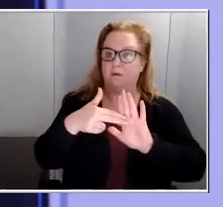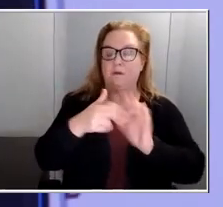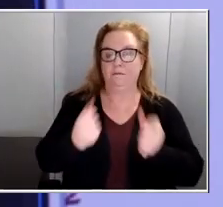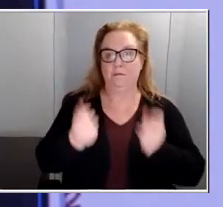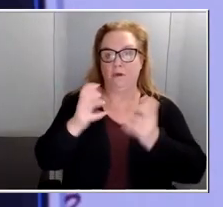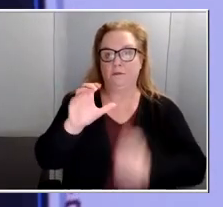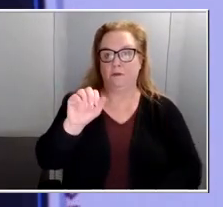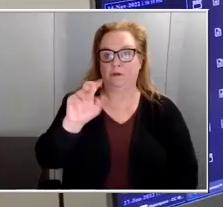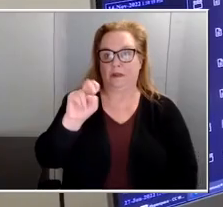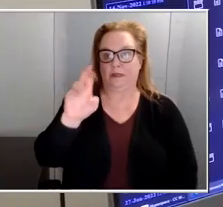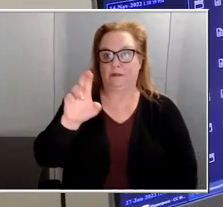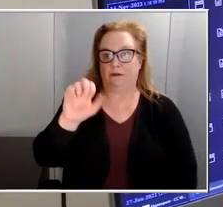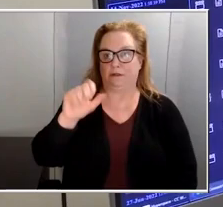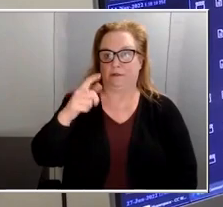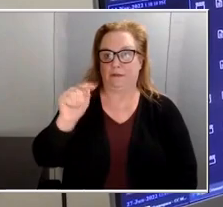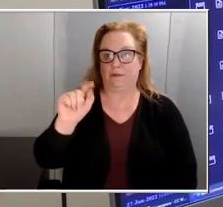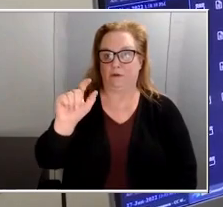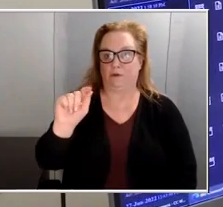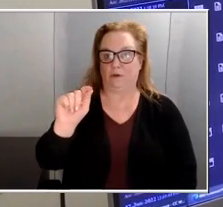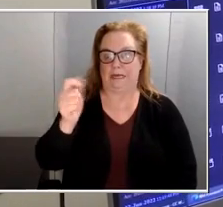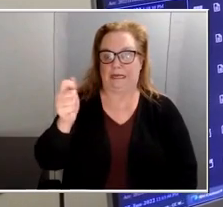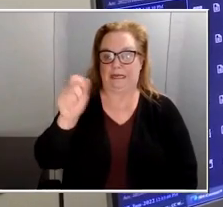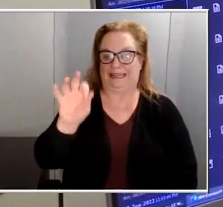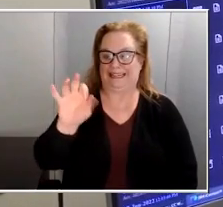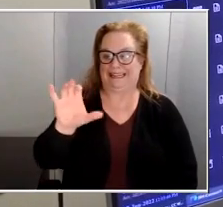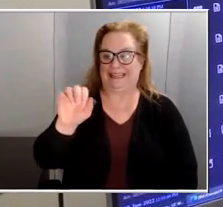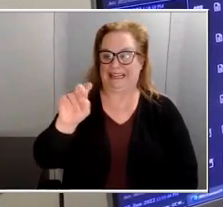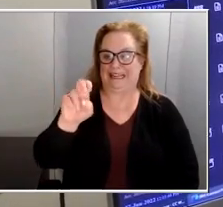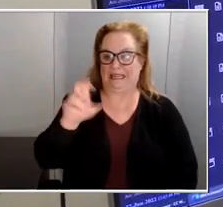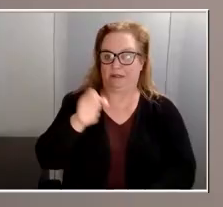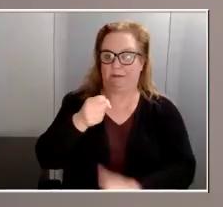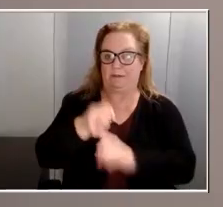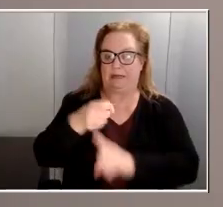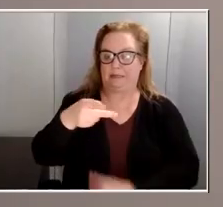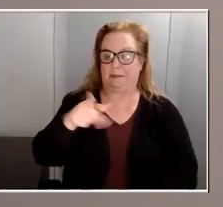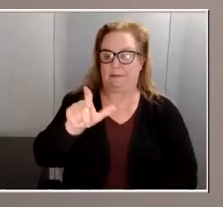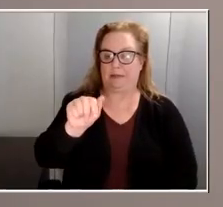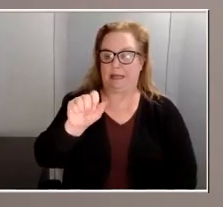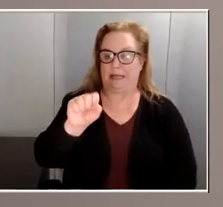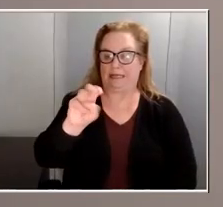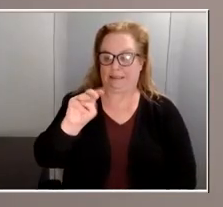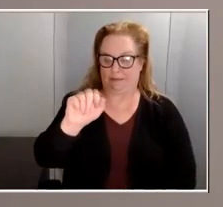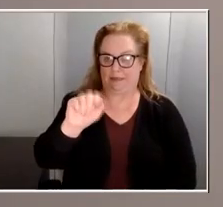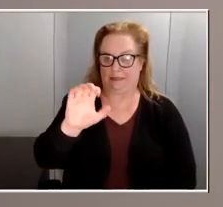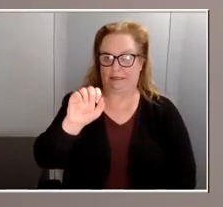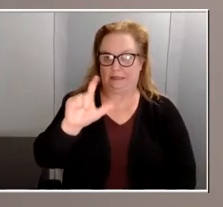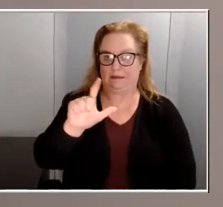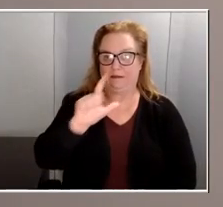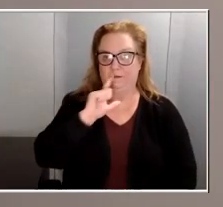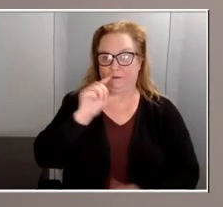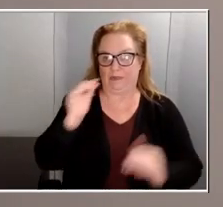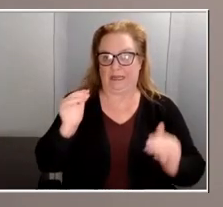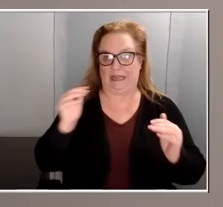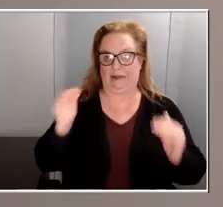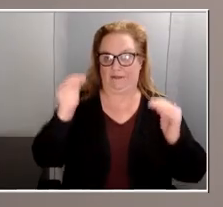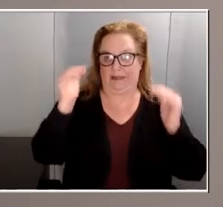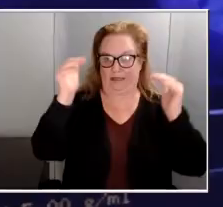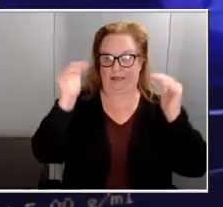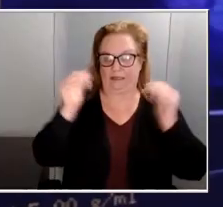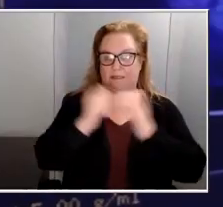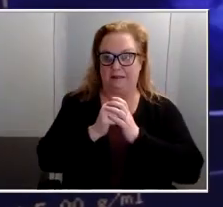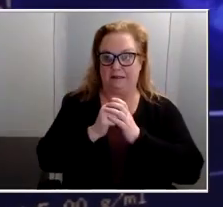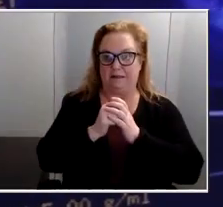in September of 2019, a cancer that attacks plasma cells. It was pretty advanced. I had